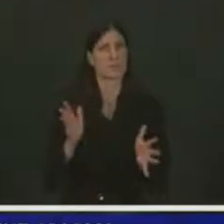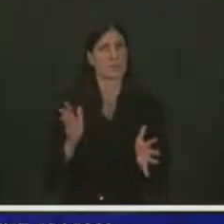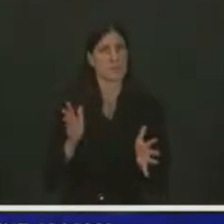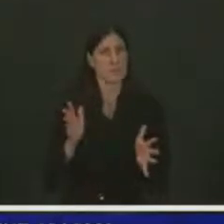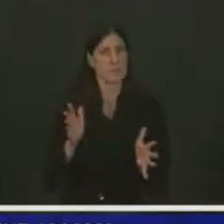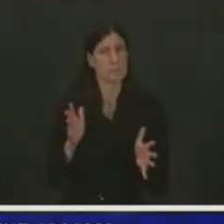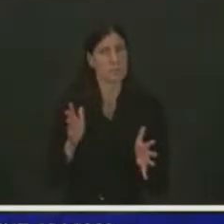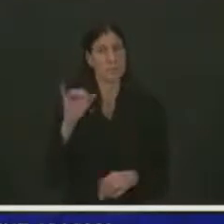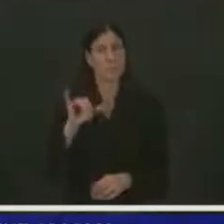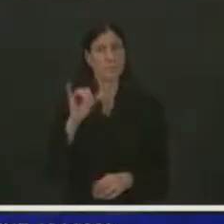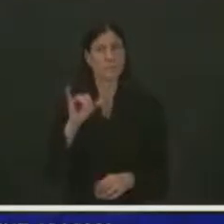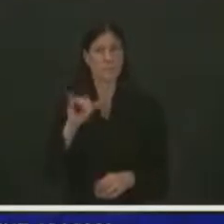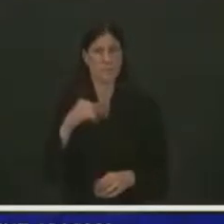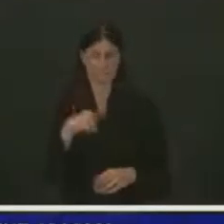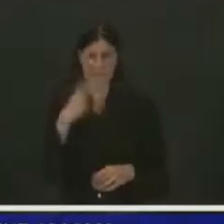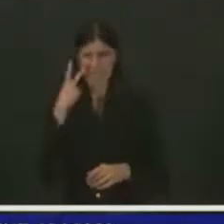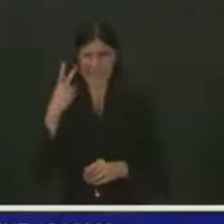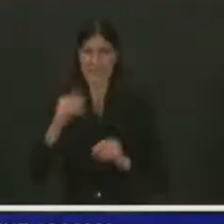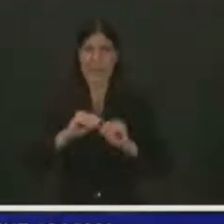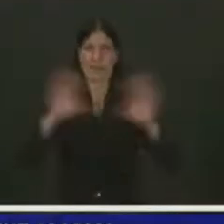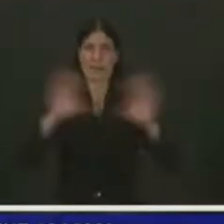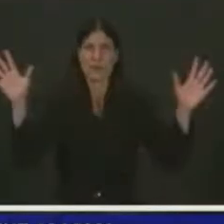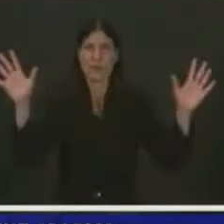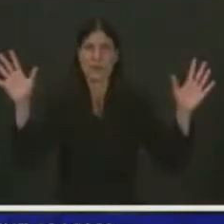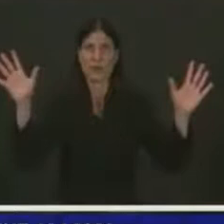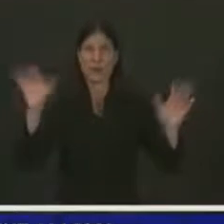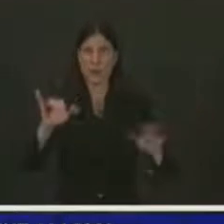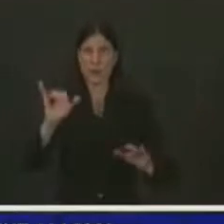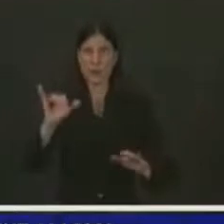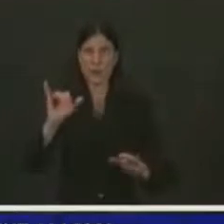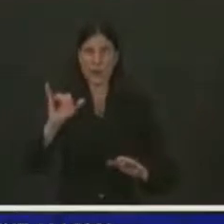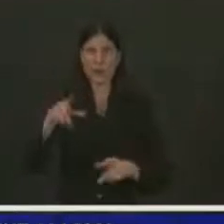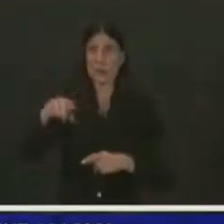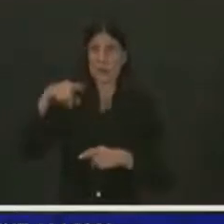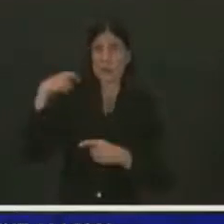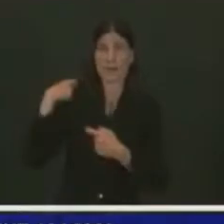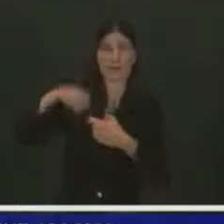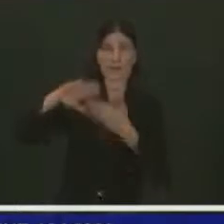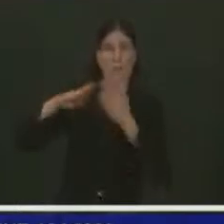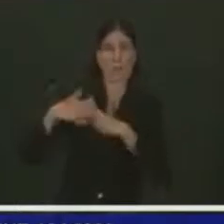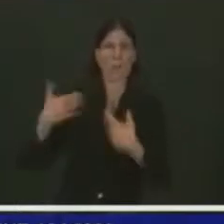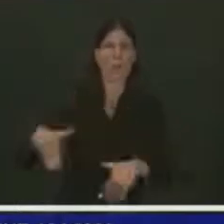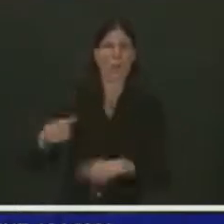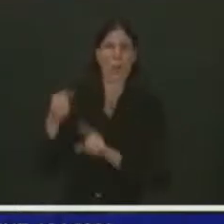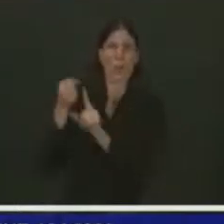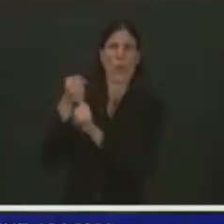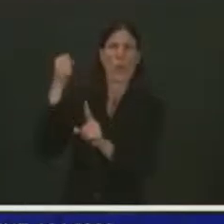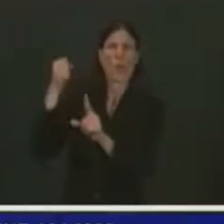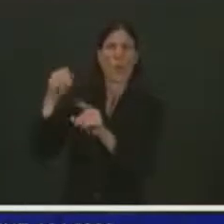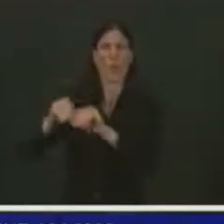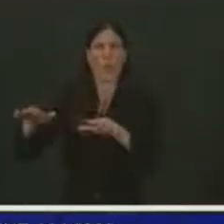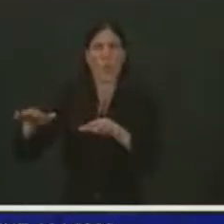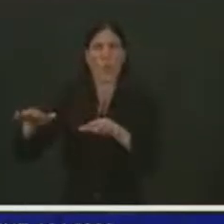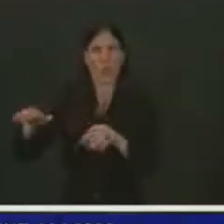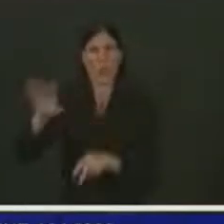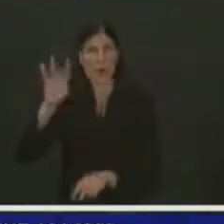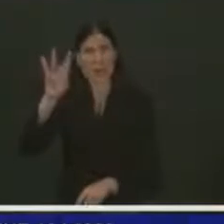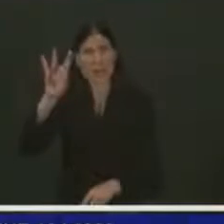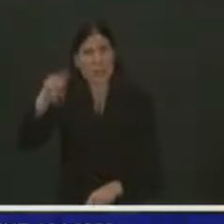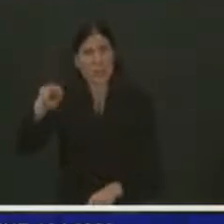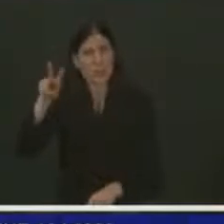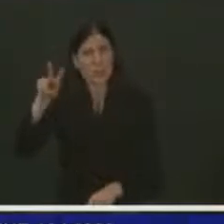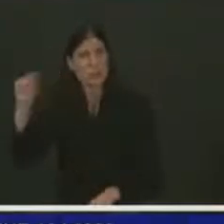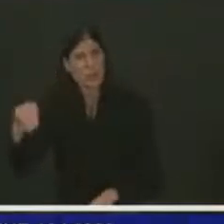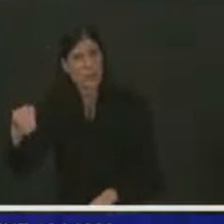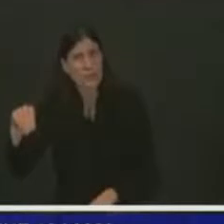So it's clear that a lot more work must be done when it comes to disparities, and it's what we are all